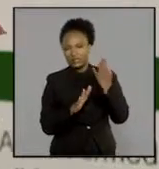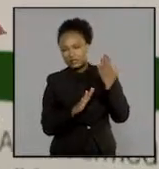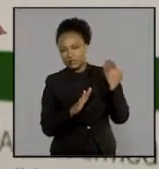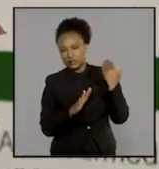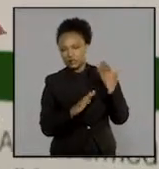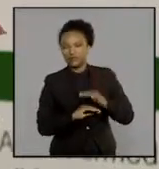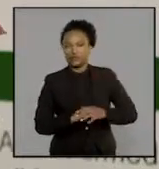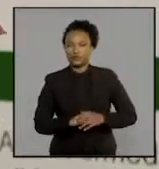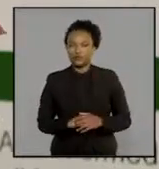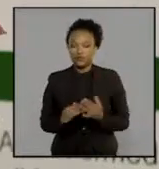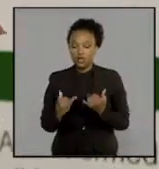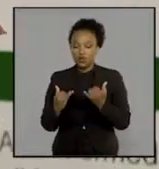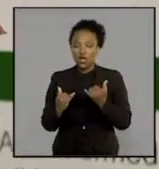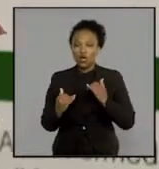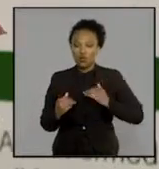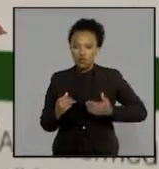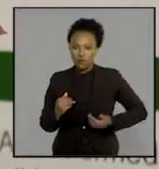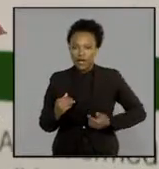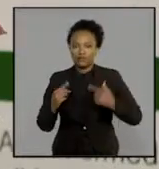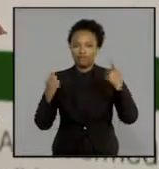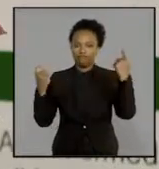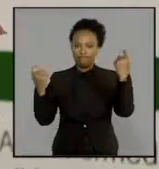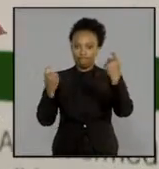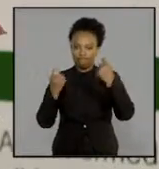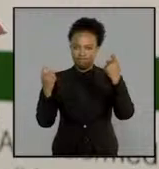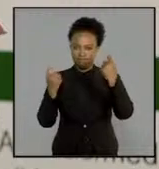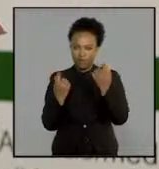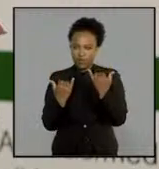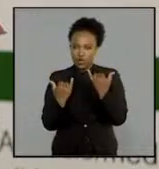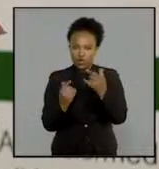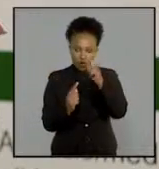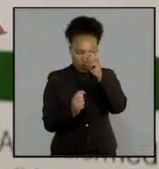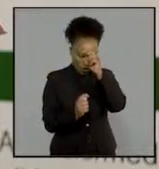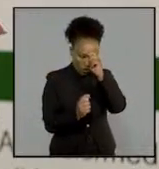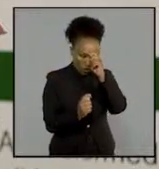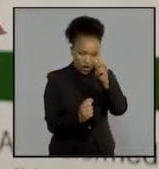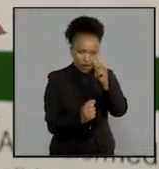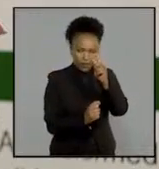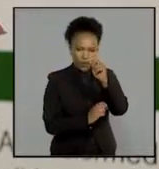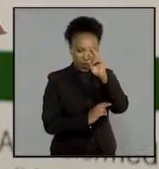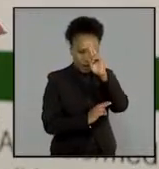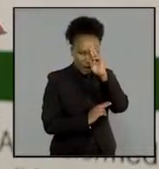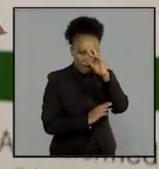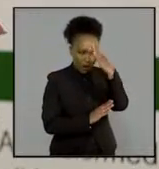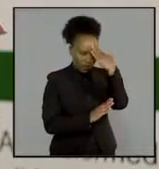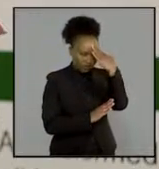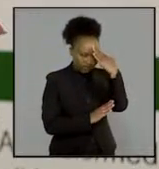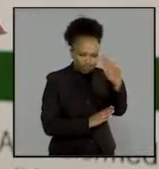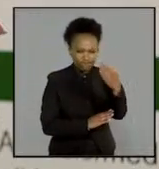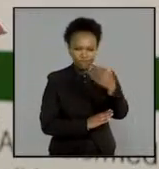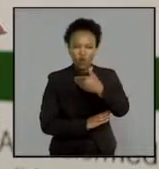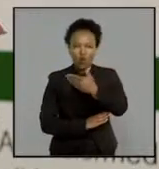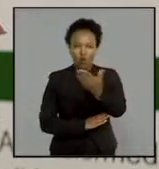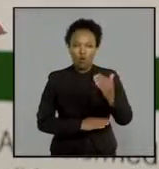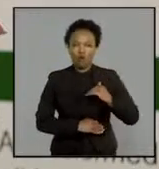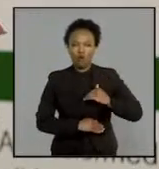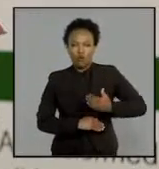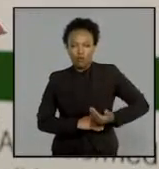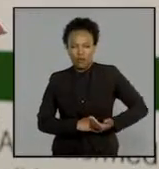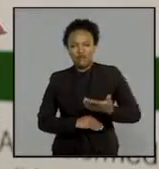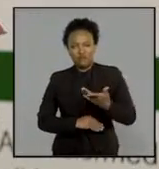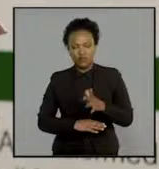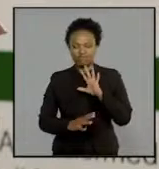As we celebrate Women's Day, we honor, remember, and salute all women from